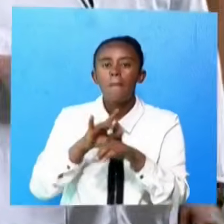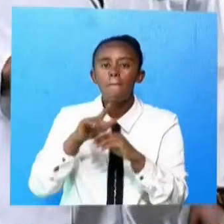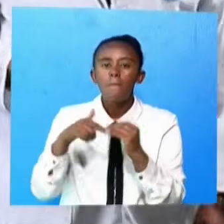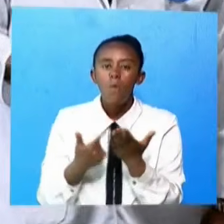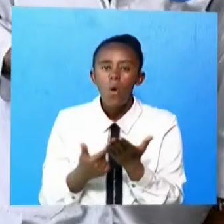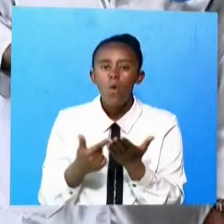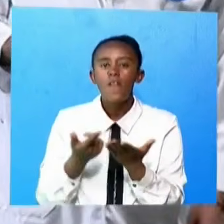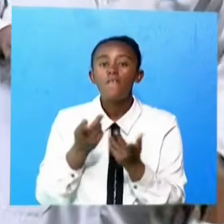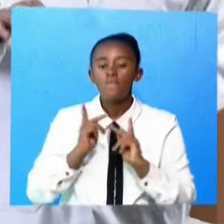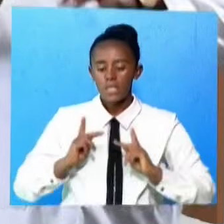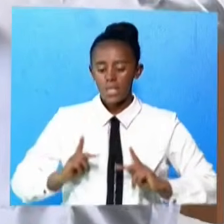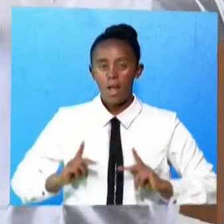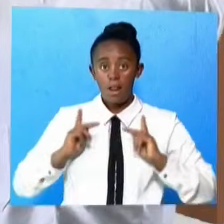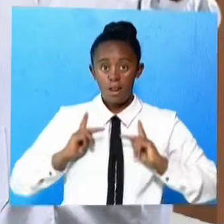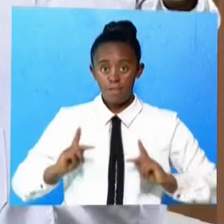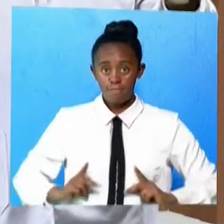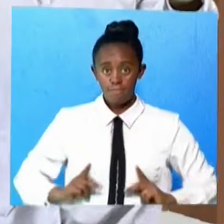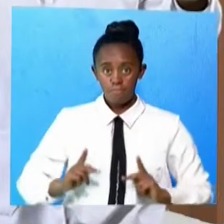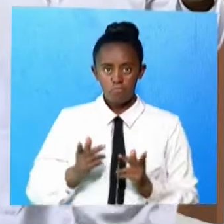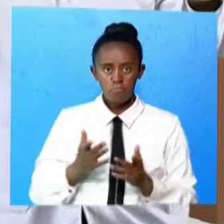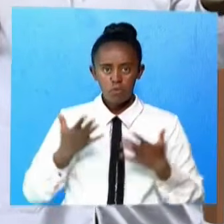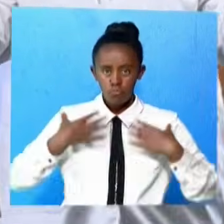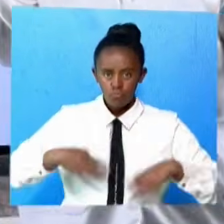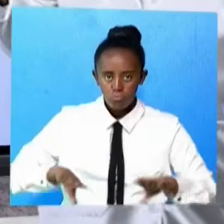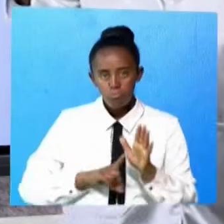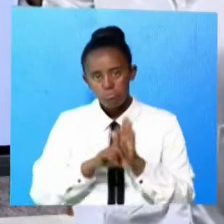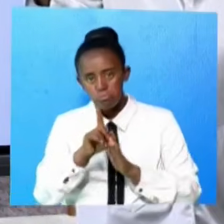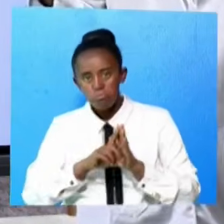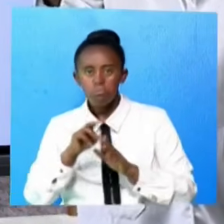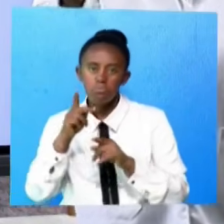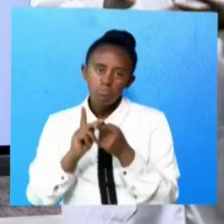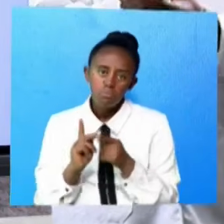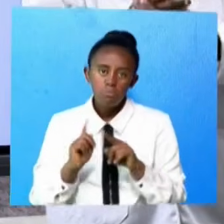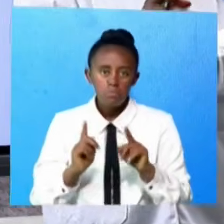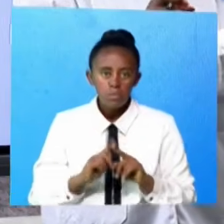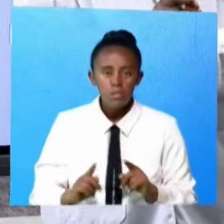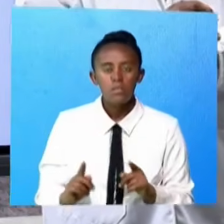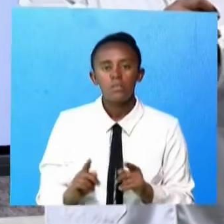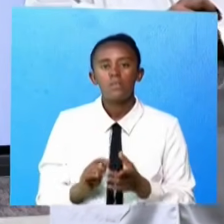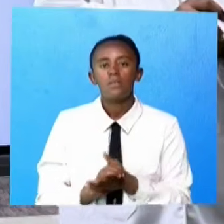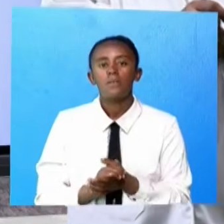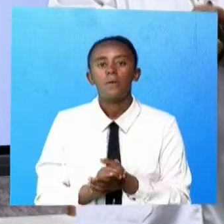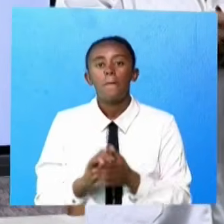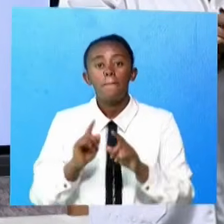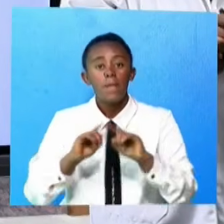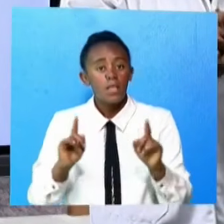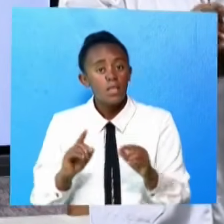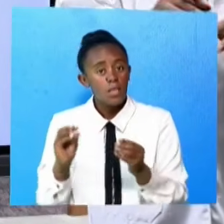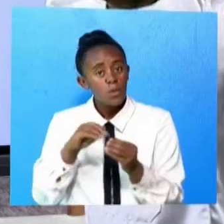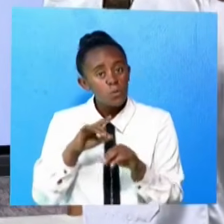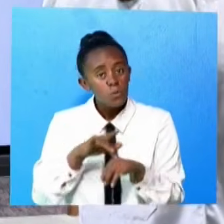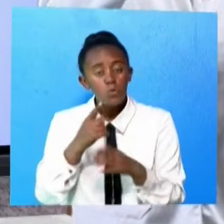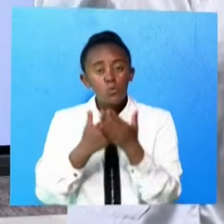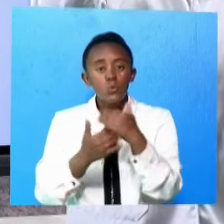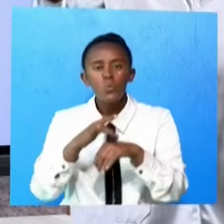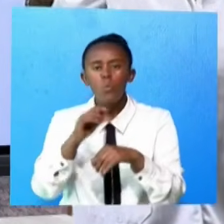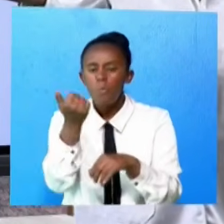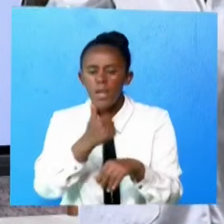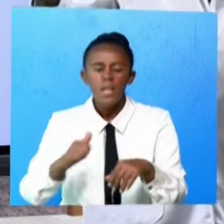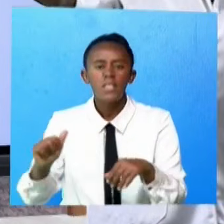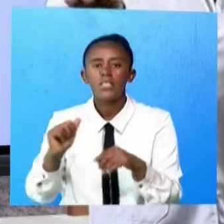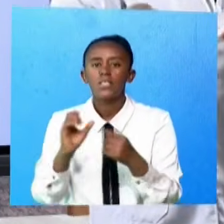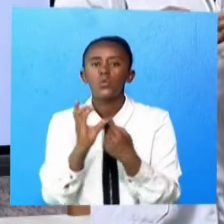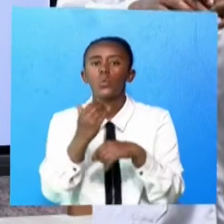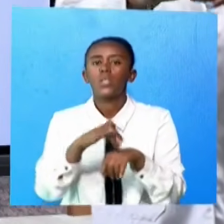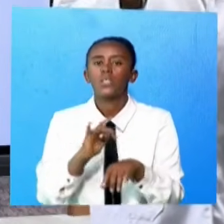the physical of certain people who are two in number, but also if you want to talk about any kind of